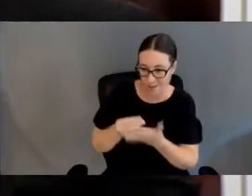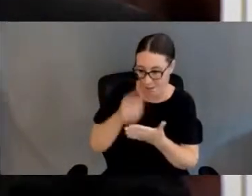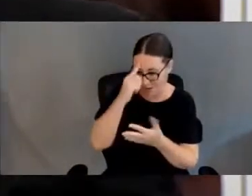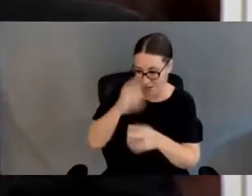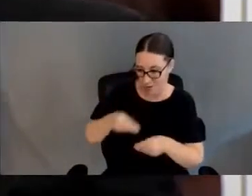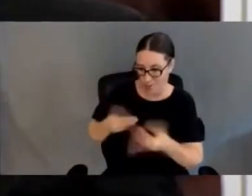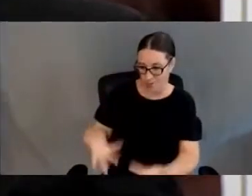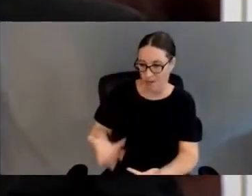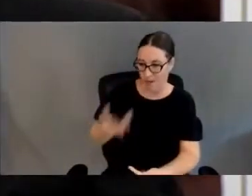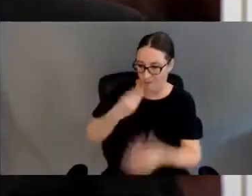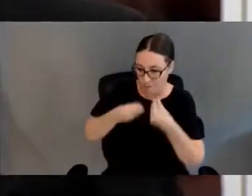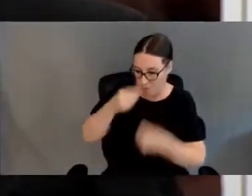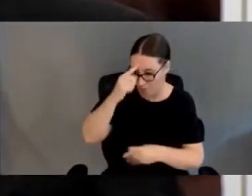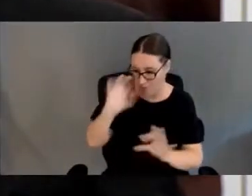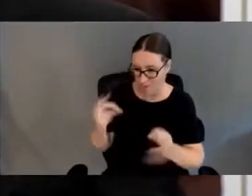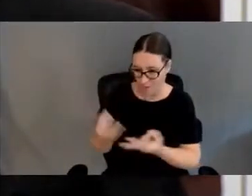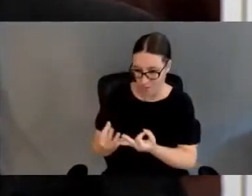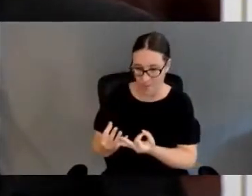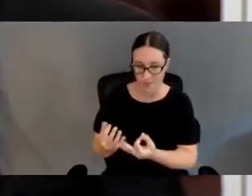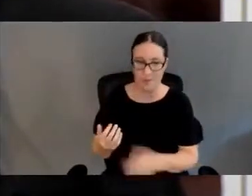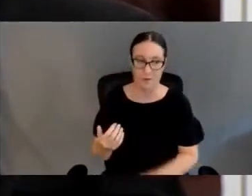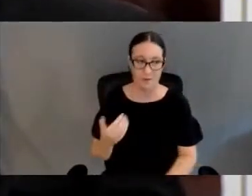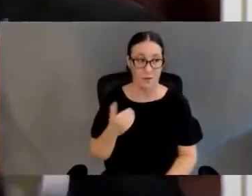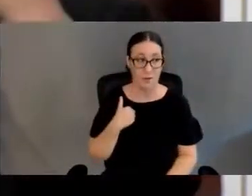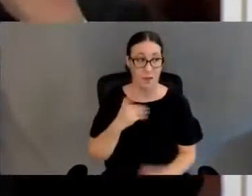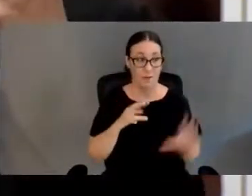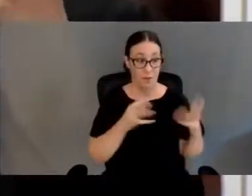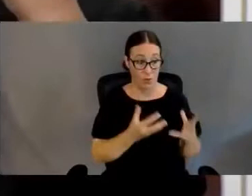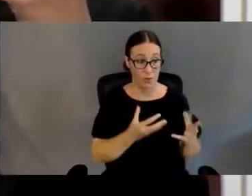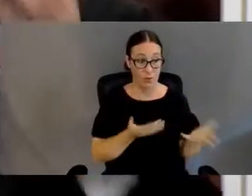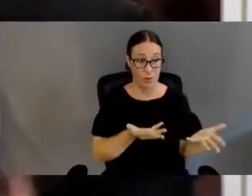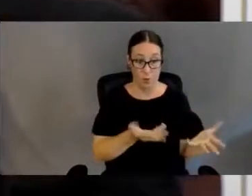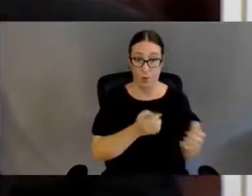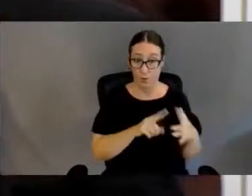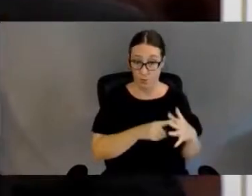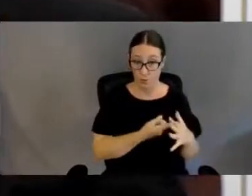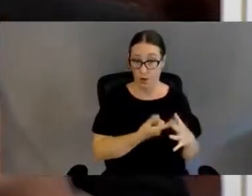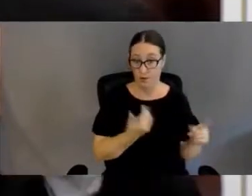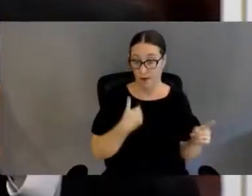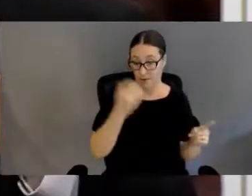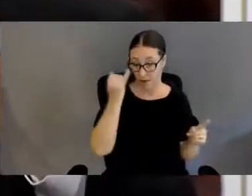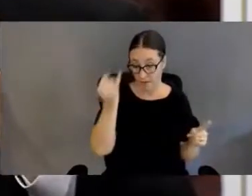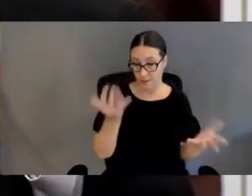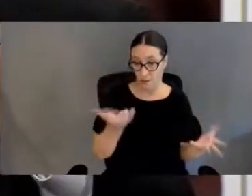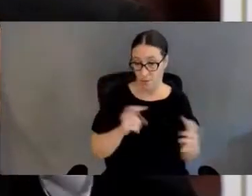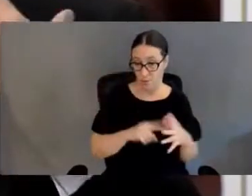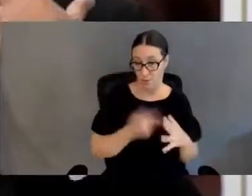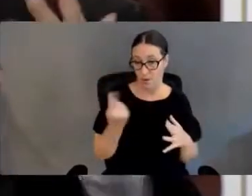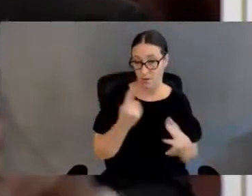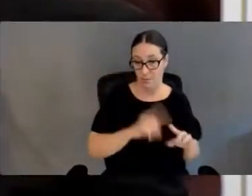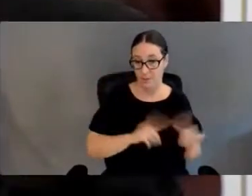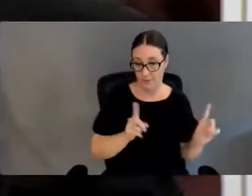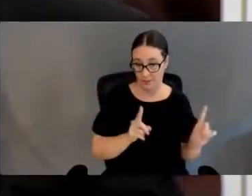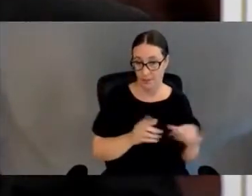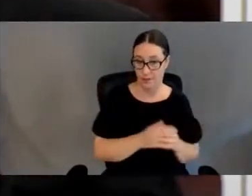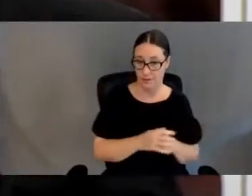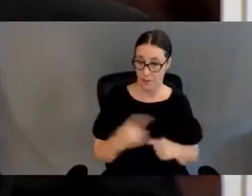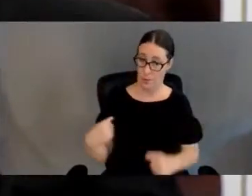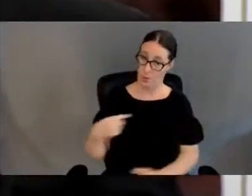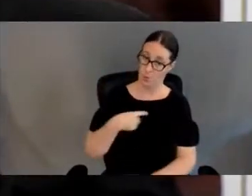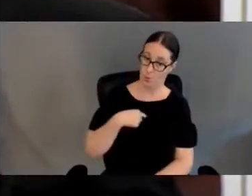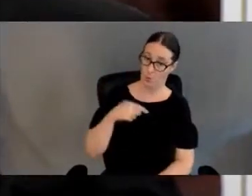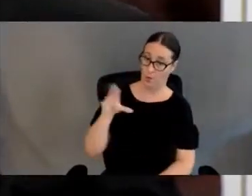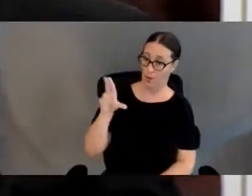that they really want to start their own, they have an idea, they want to start something different. We as a credit union, we focus in the